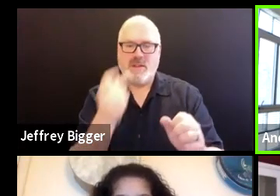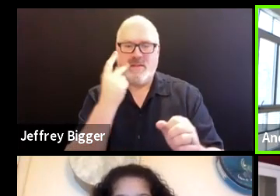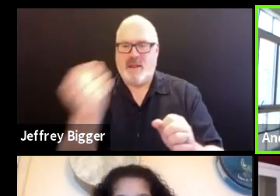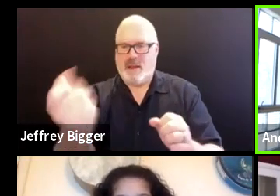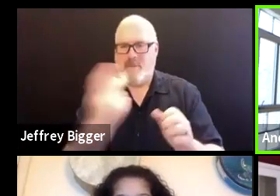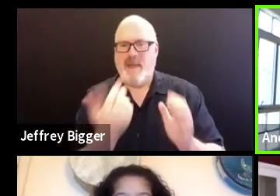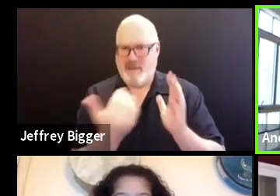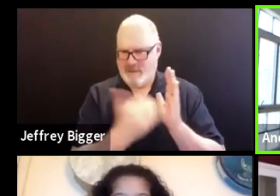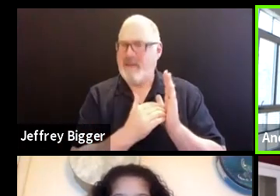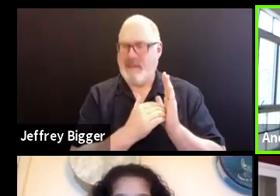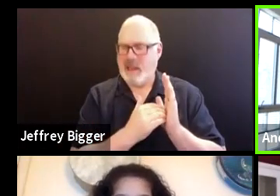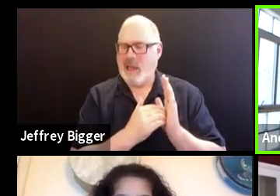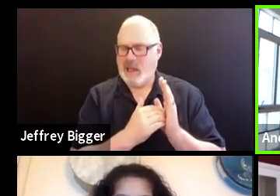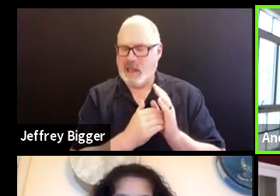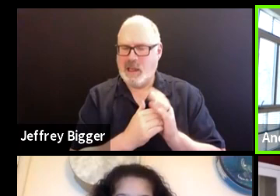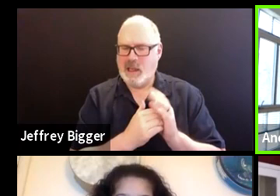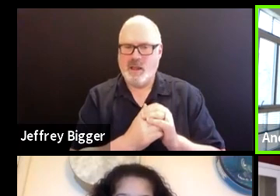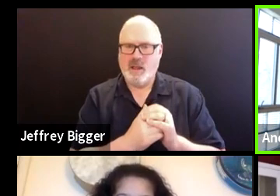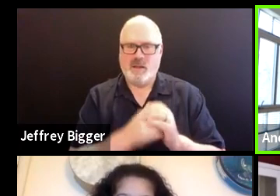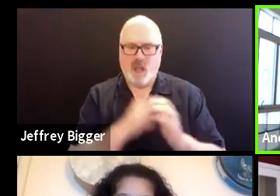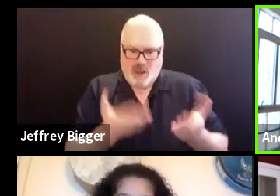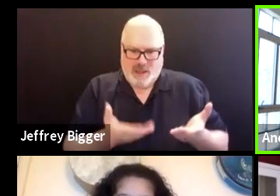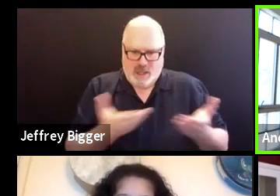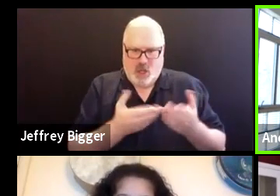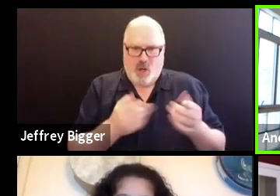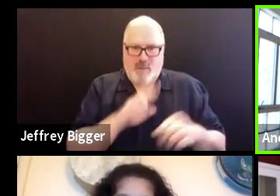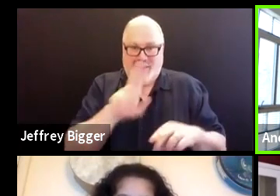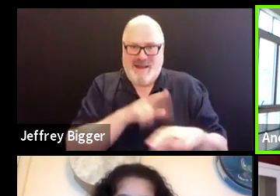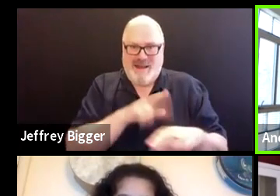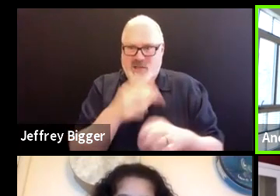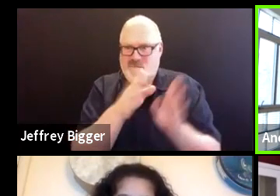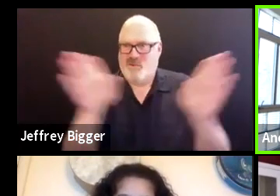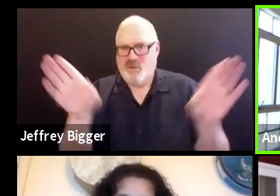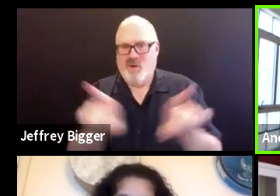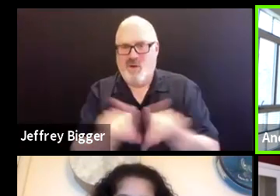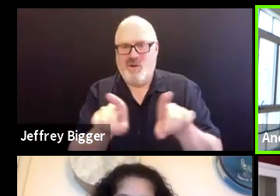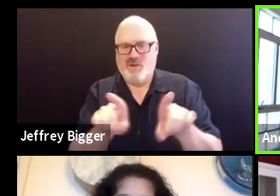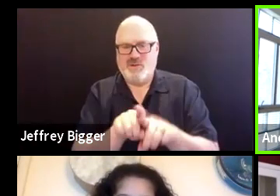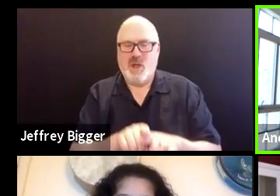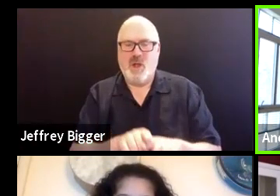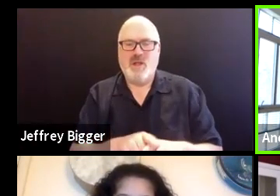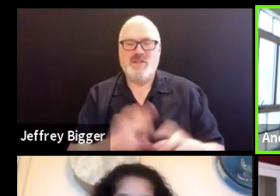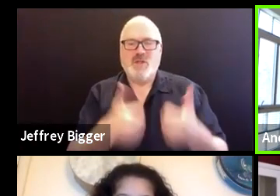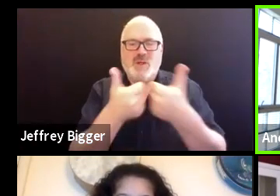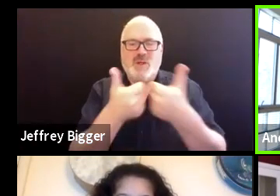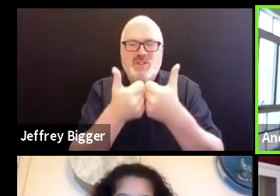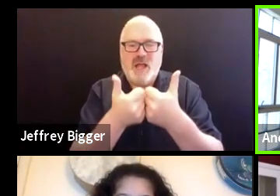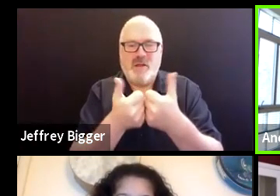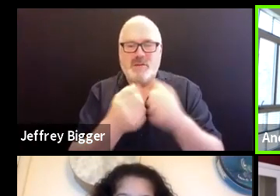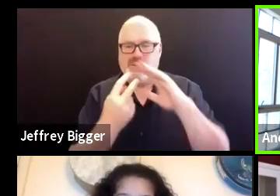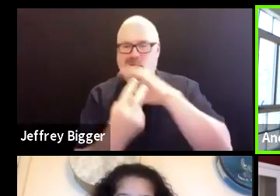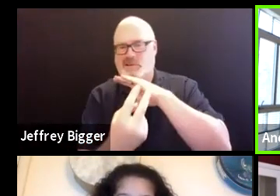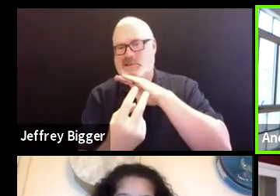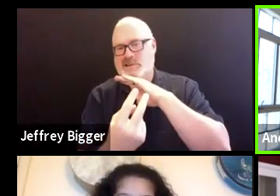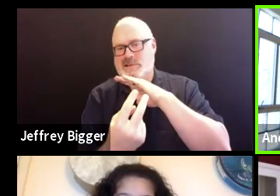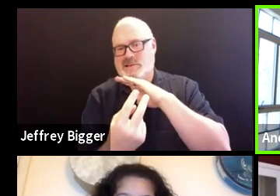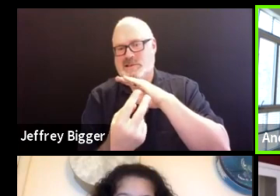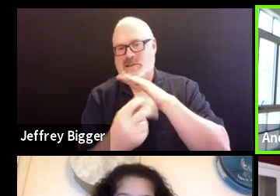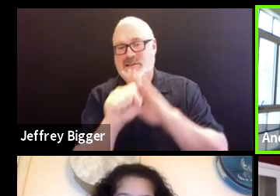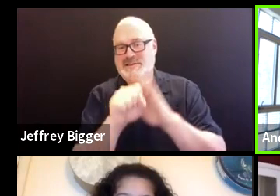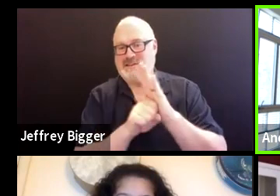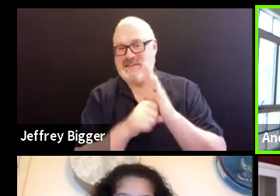student enrollment, not only here, but nationally as things settle out. It's also difficult for us, again, to predict state